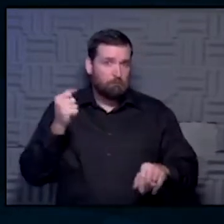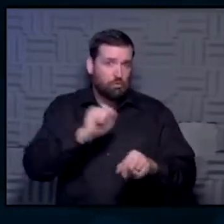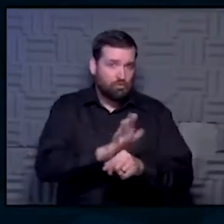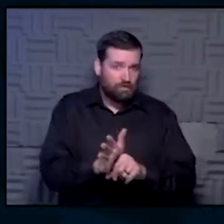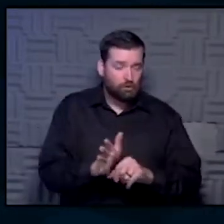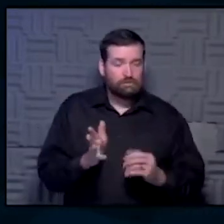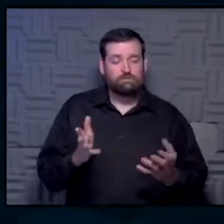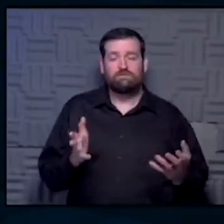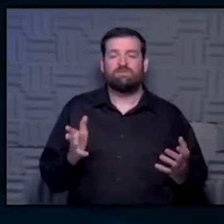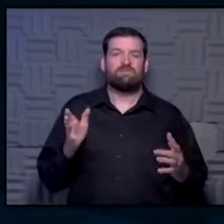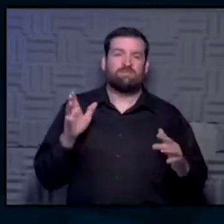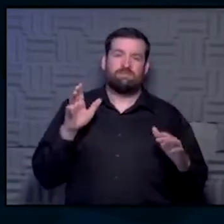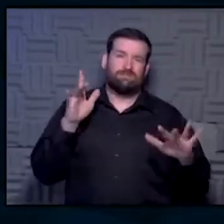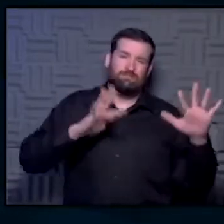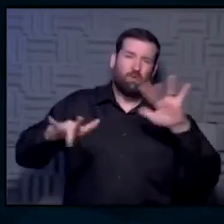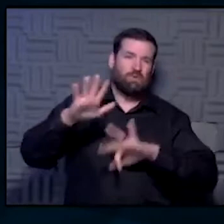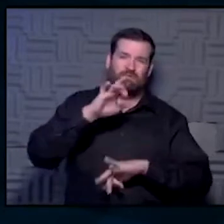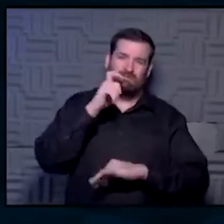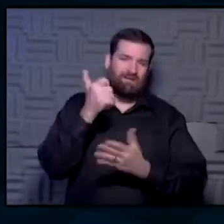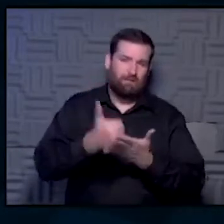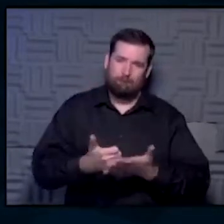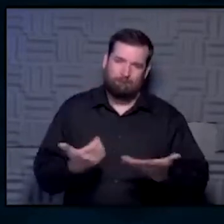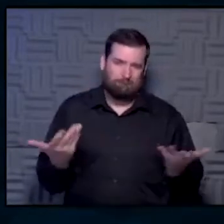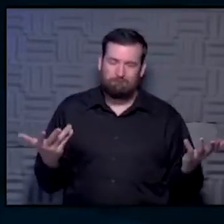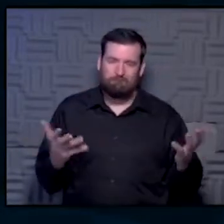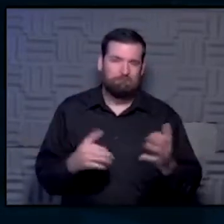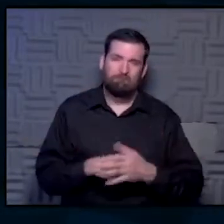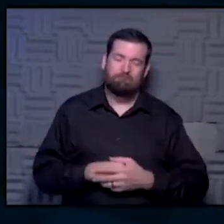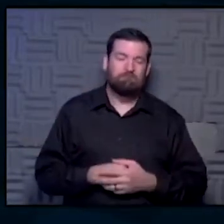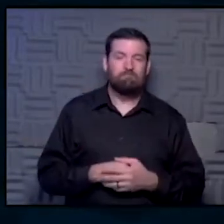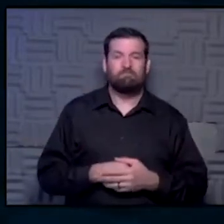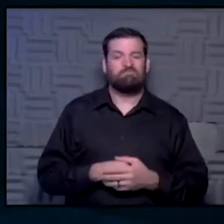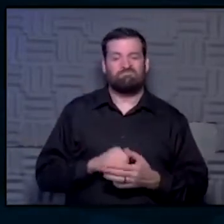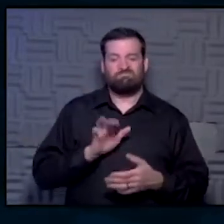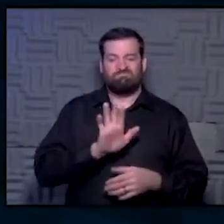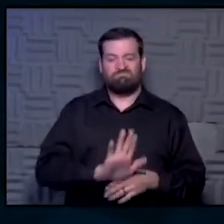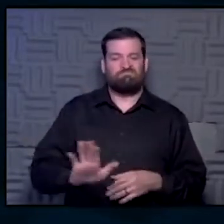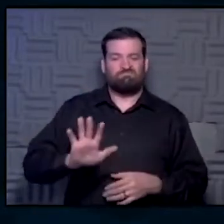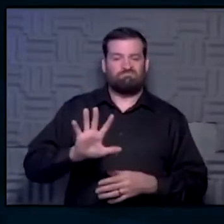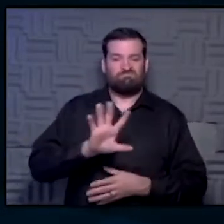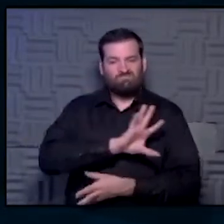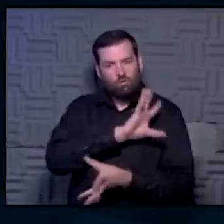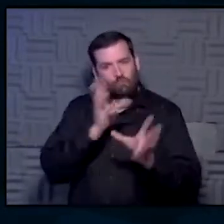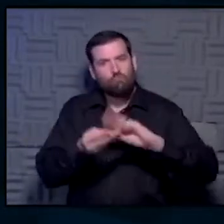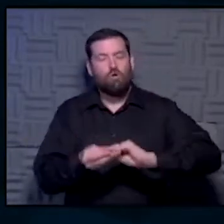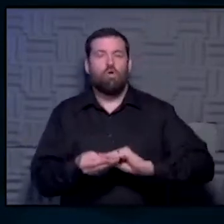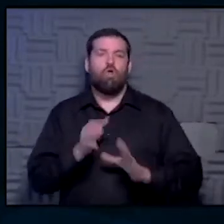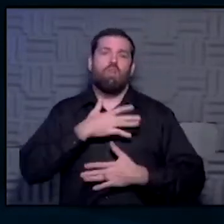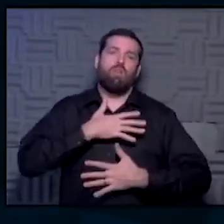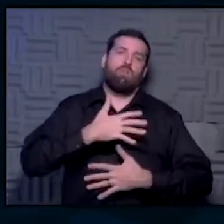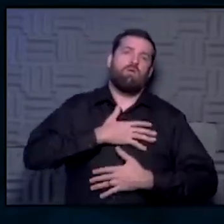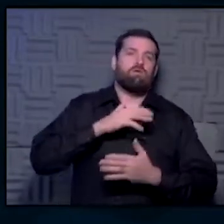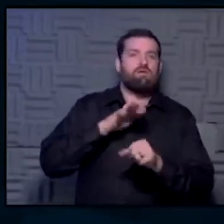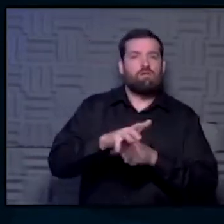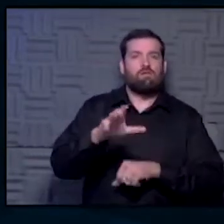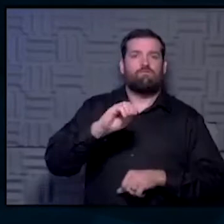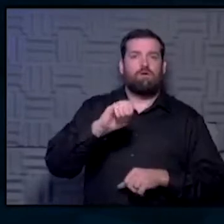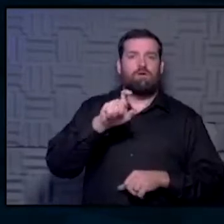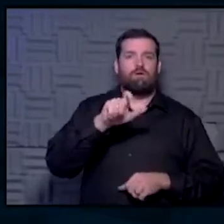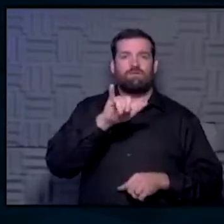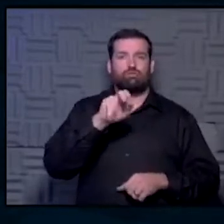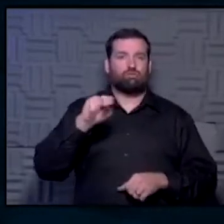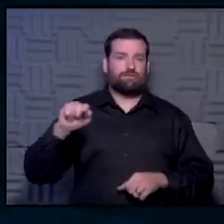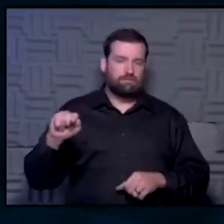probably the smoke isn't helping that, I suppose, just their overall, oxygenation, and they've already got this inflammation in their lungs.